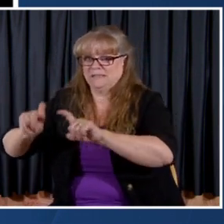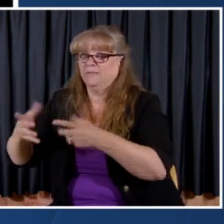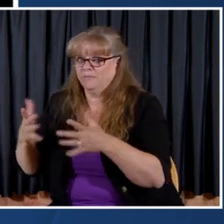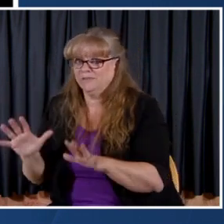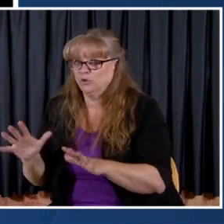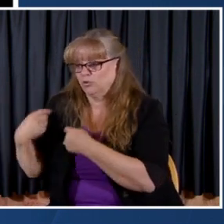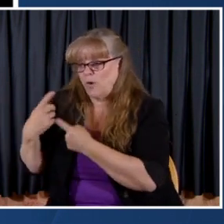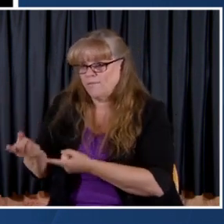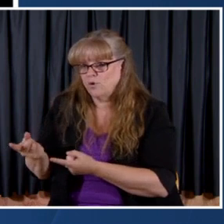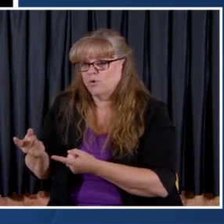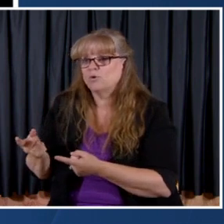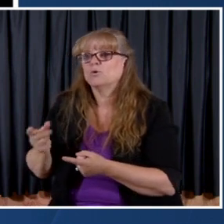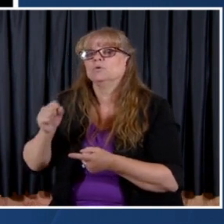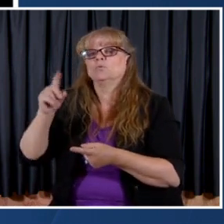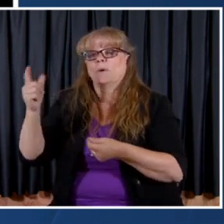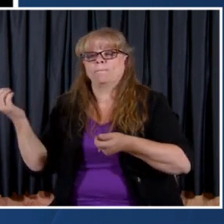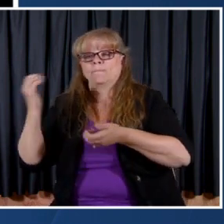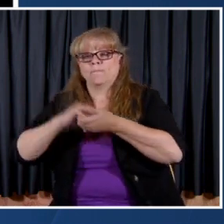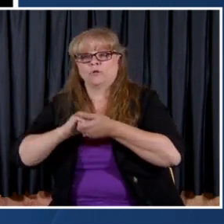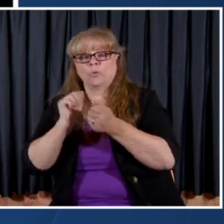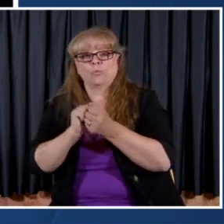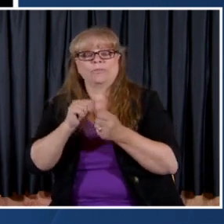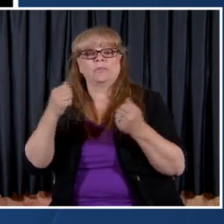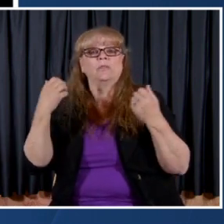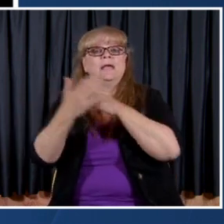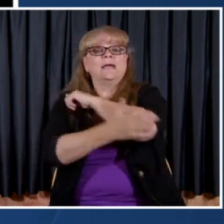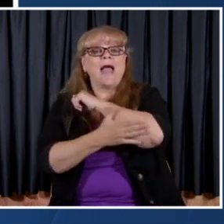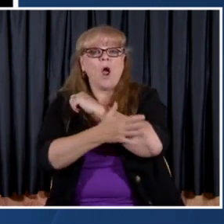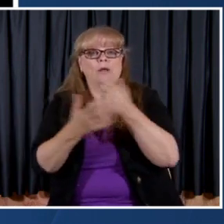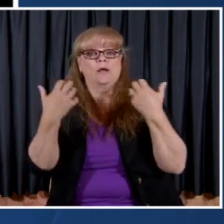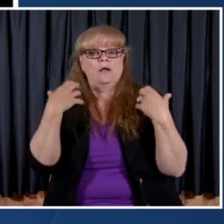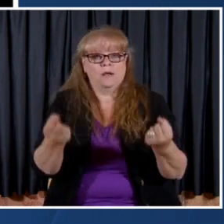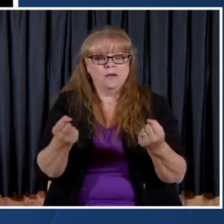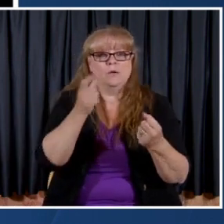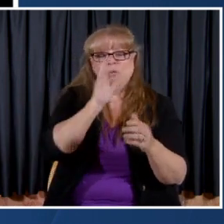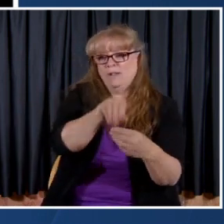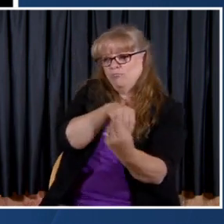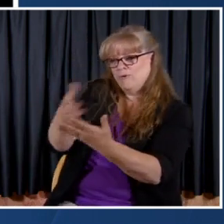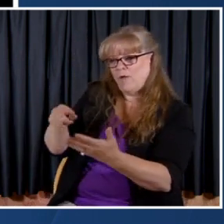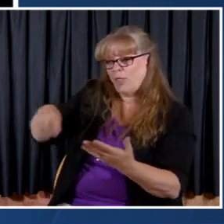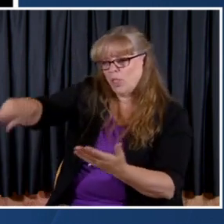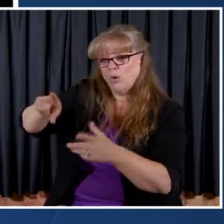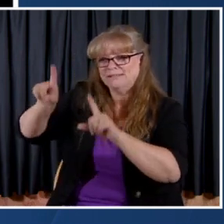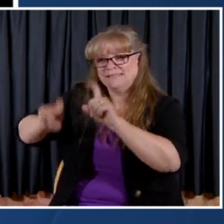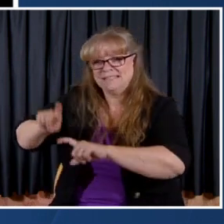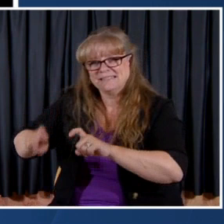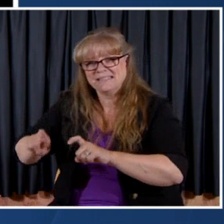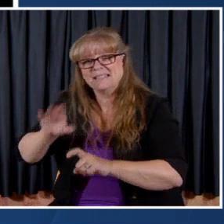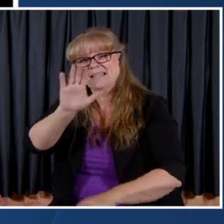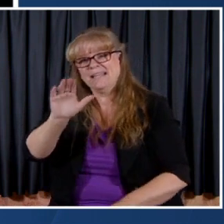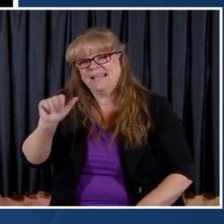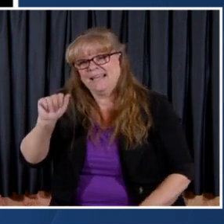And if the company is interested in more testing, we'd be happy to work with them to make sure they get the testing they need.